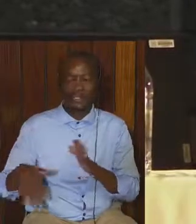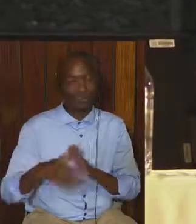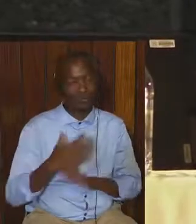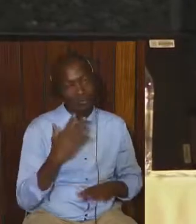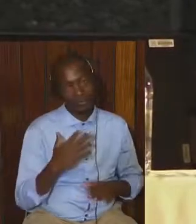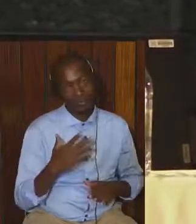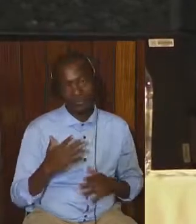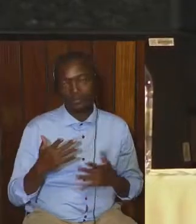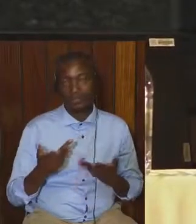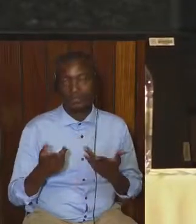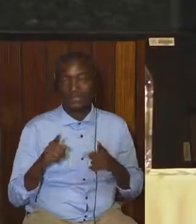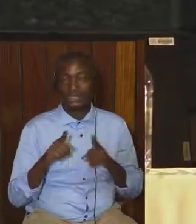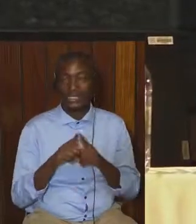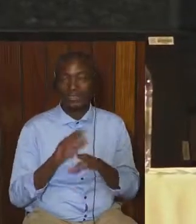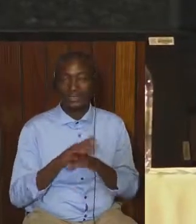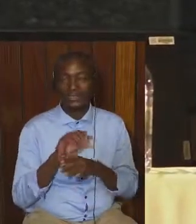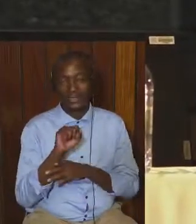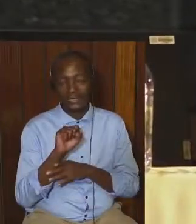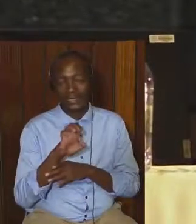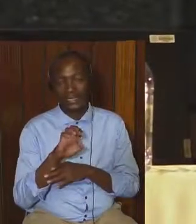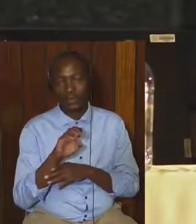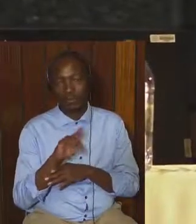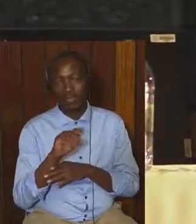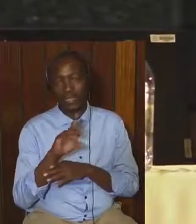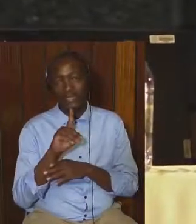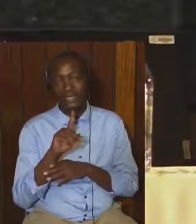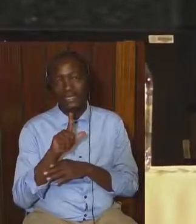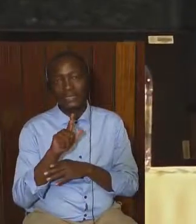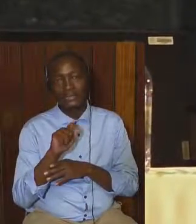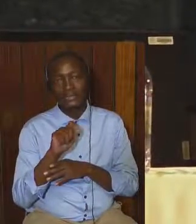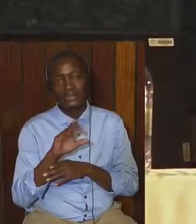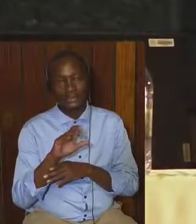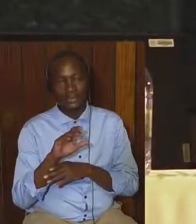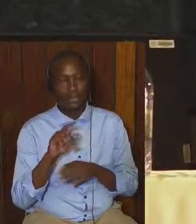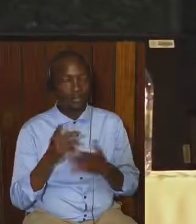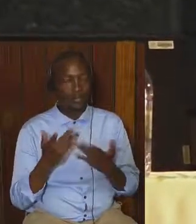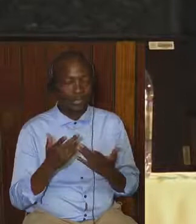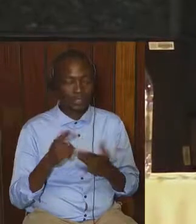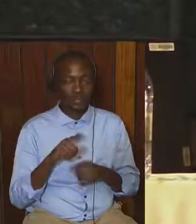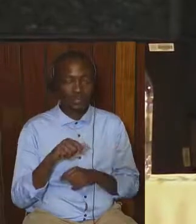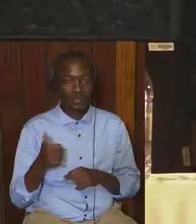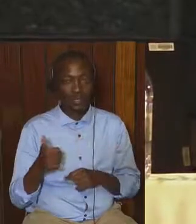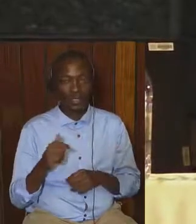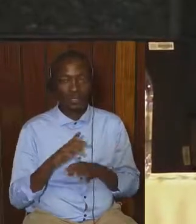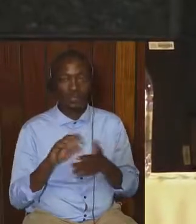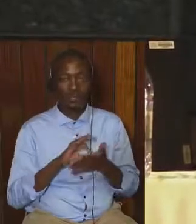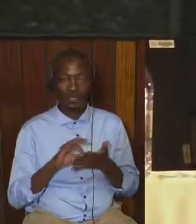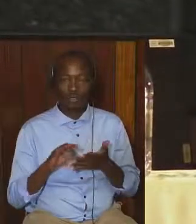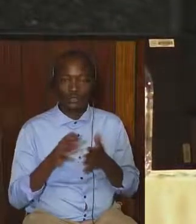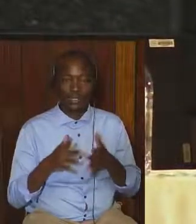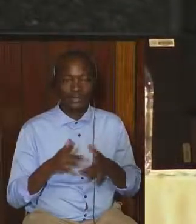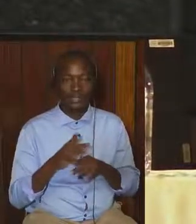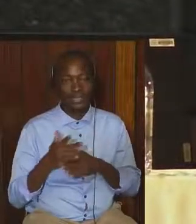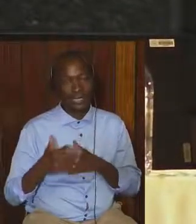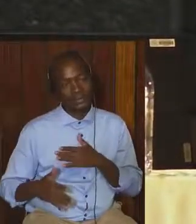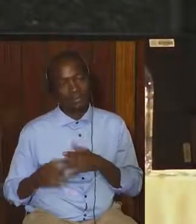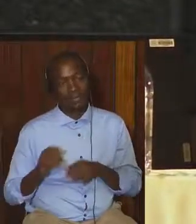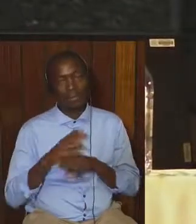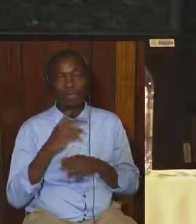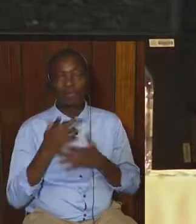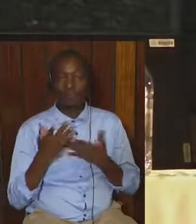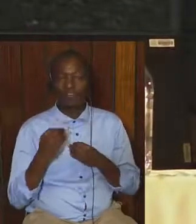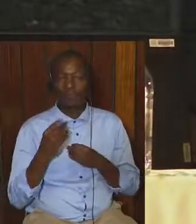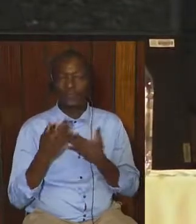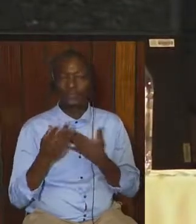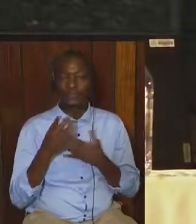the case of Sebokeng DLTC, where there's no one from the contractor side. And we are engaging with them, we've